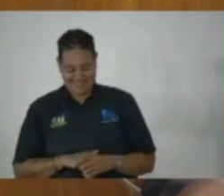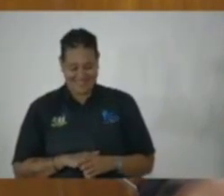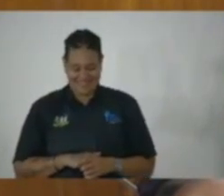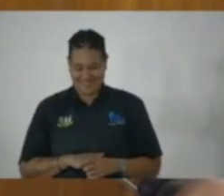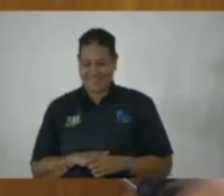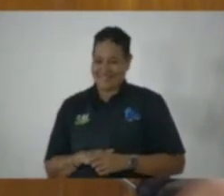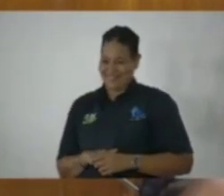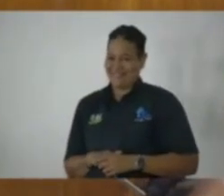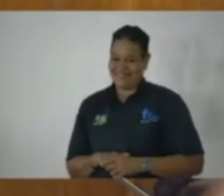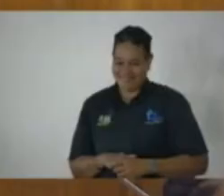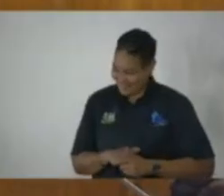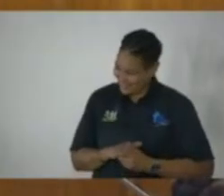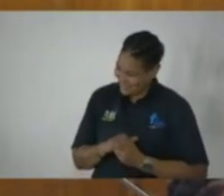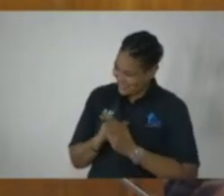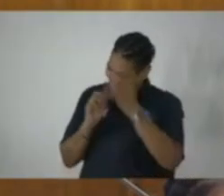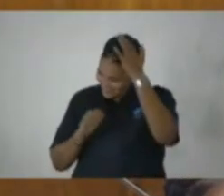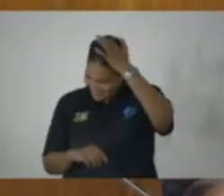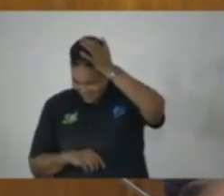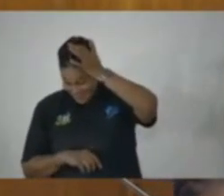And then,